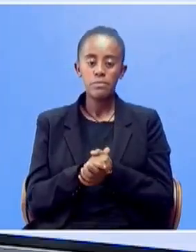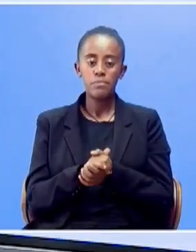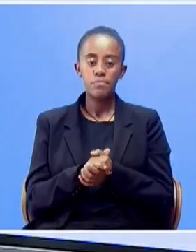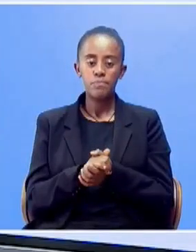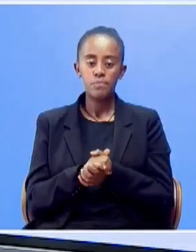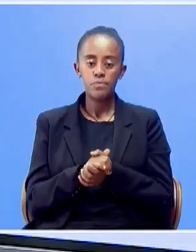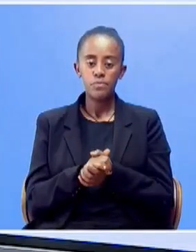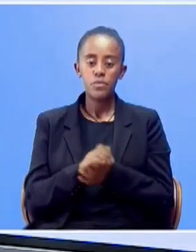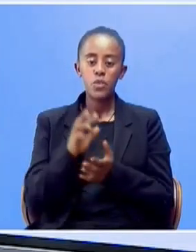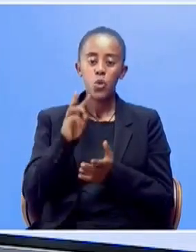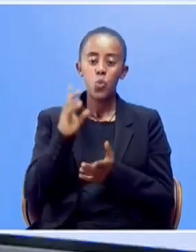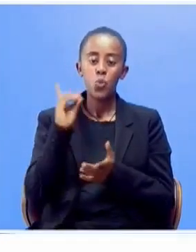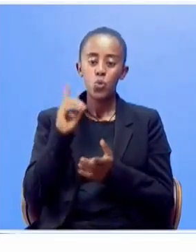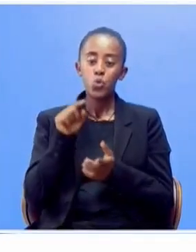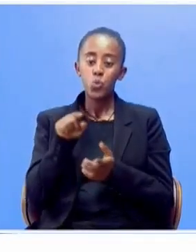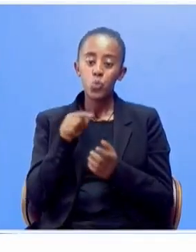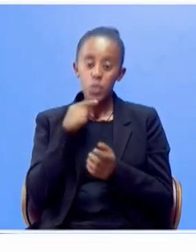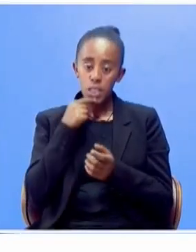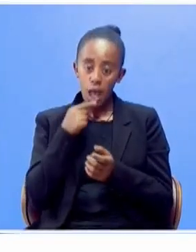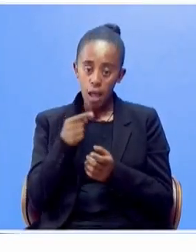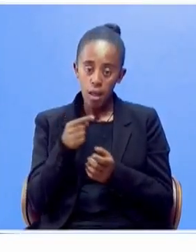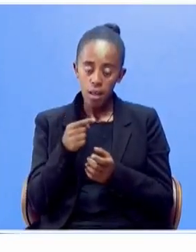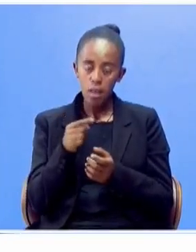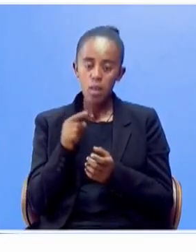Would you say